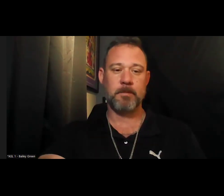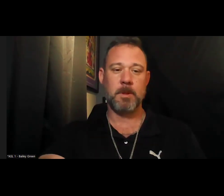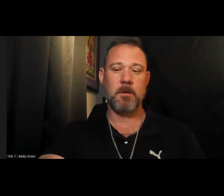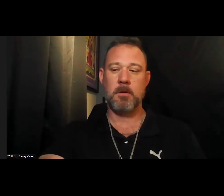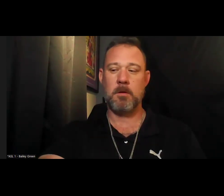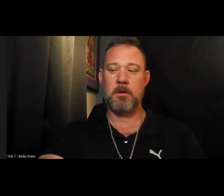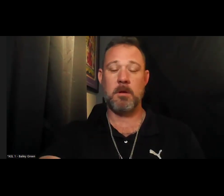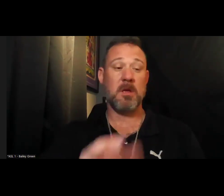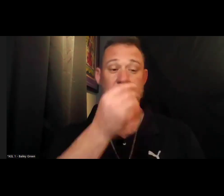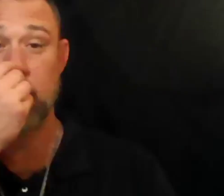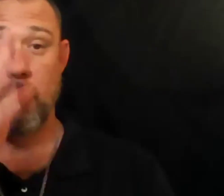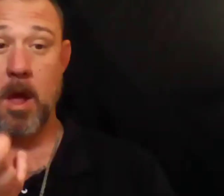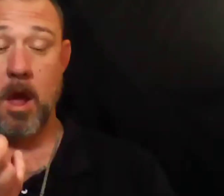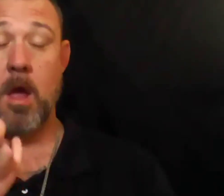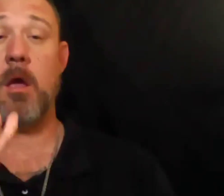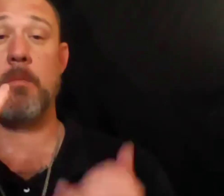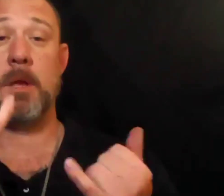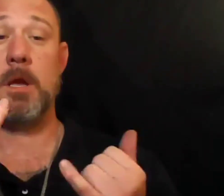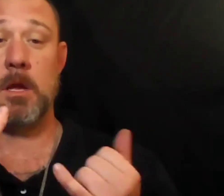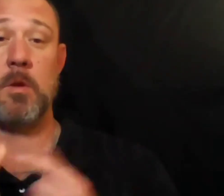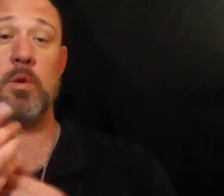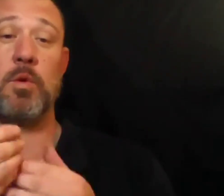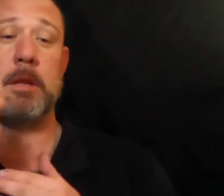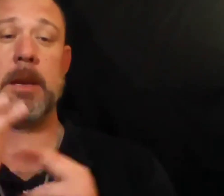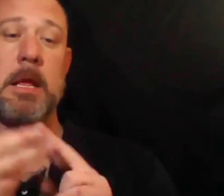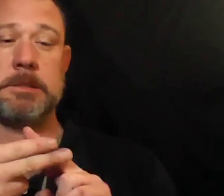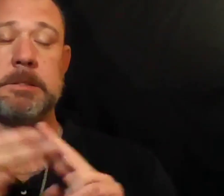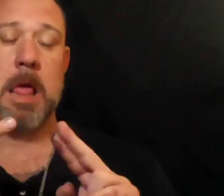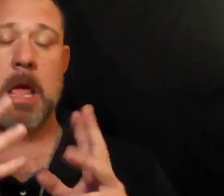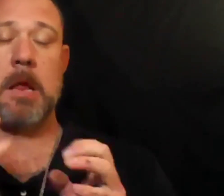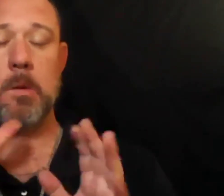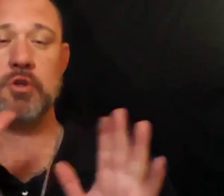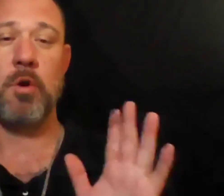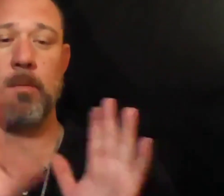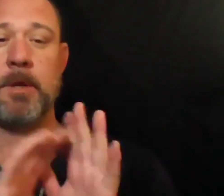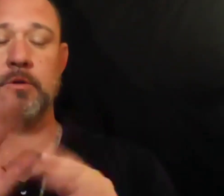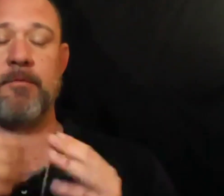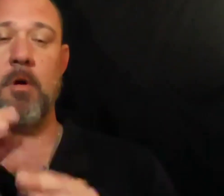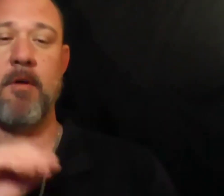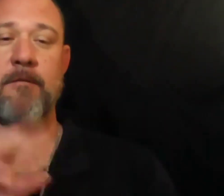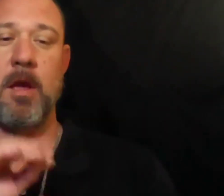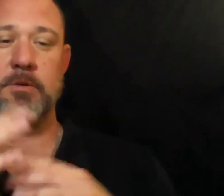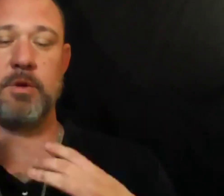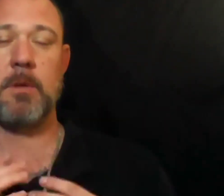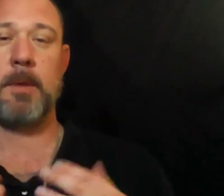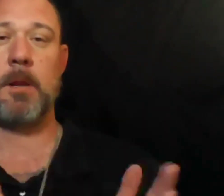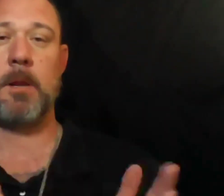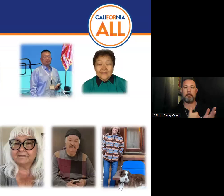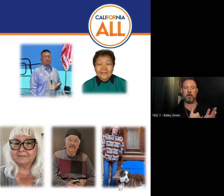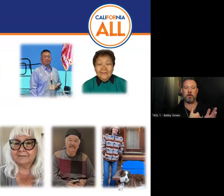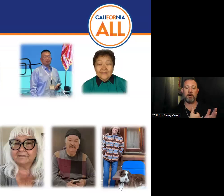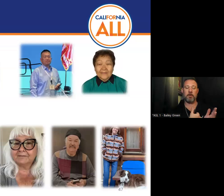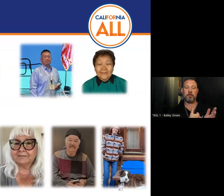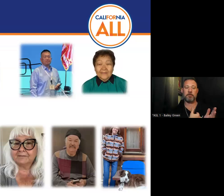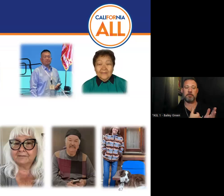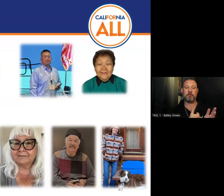Yeah, if you don't mind, in the meantime, if we could go to the next slide, I want to show a picture of all of our advisory committee members, just so you can